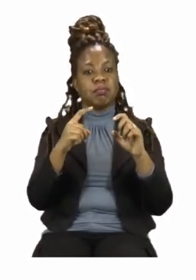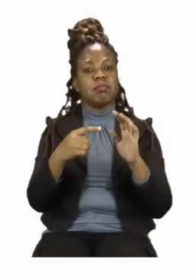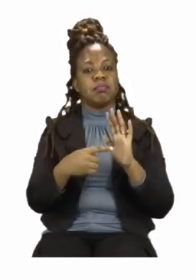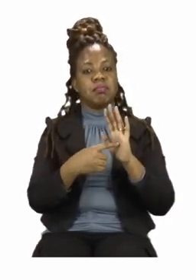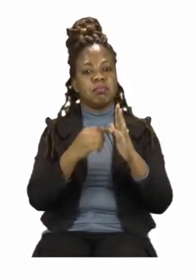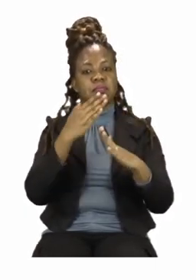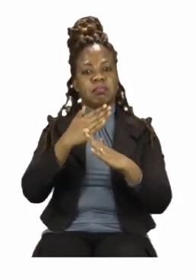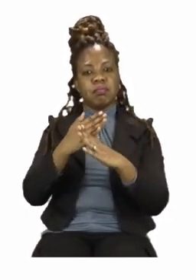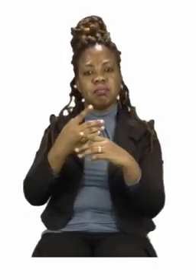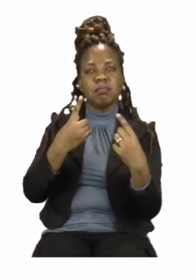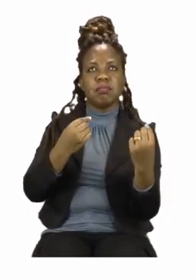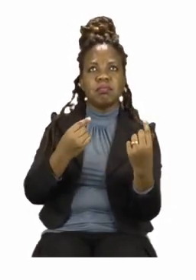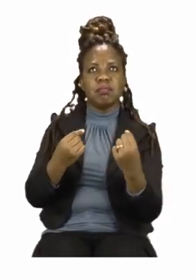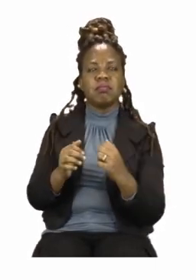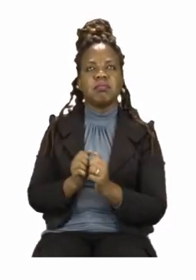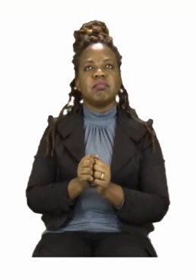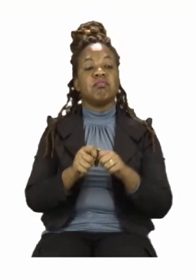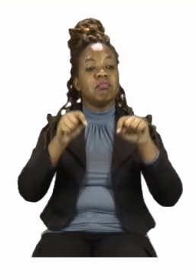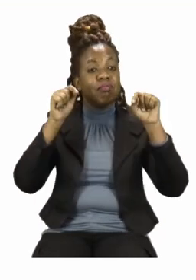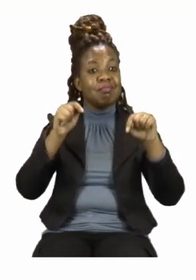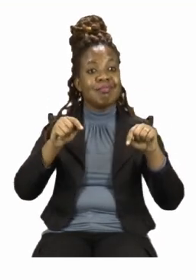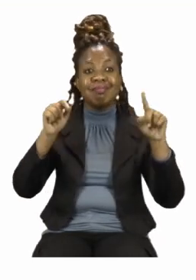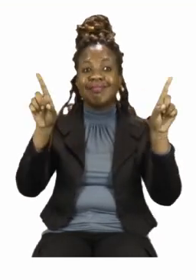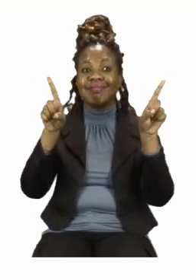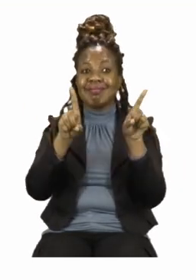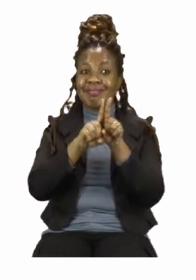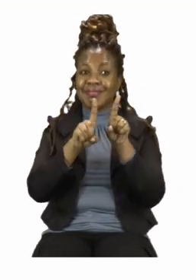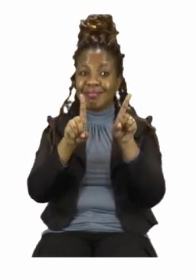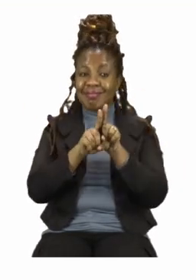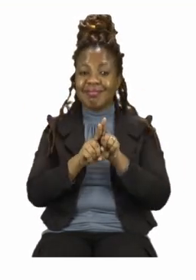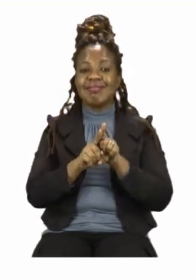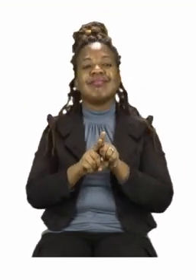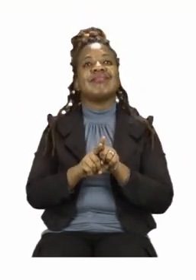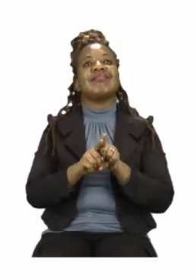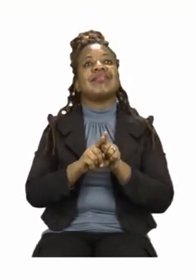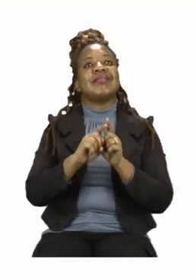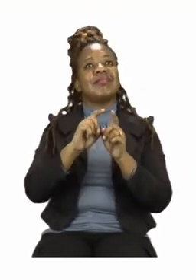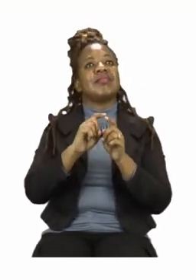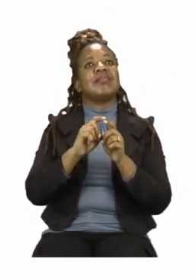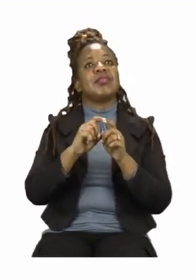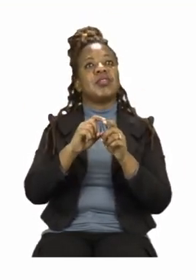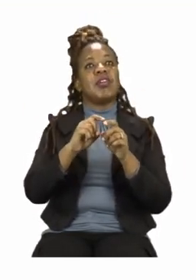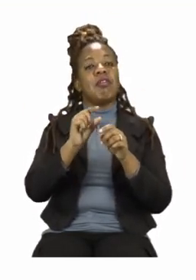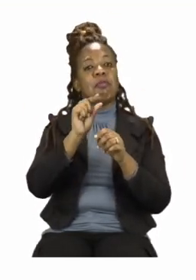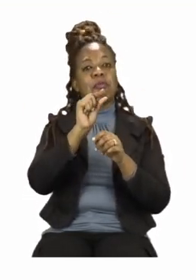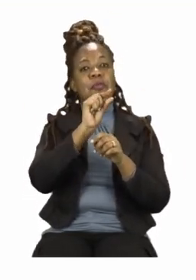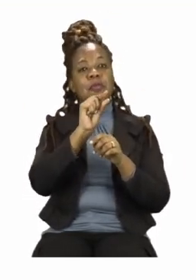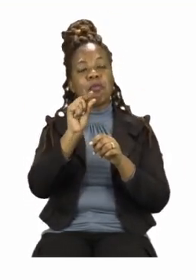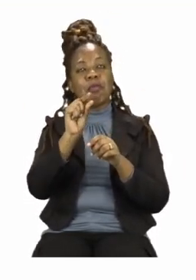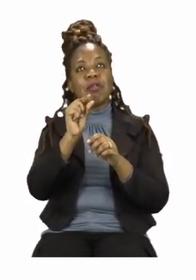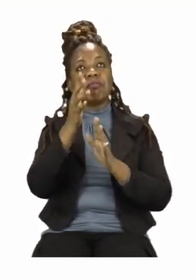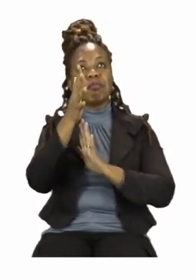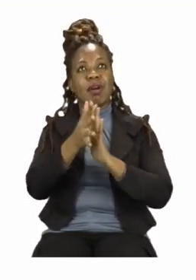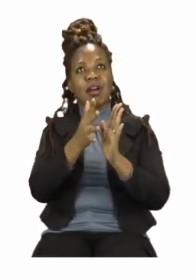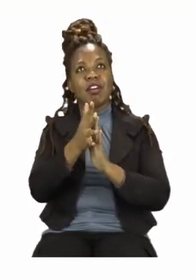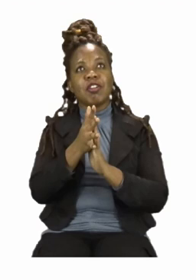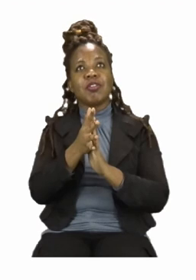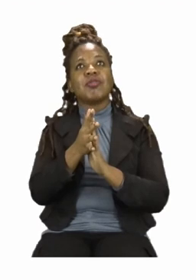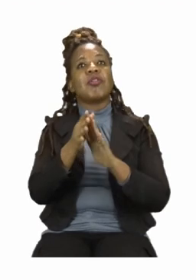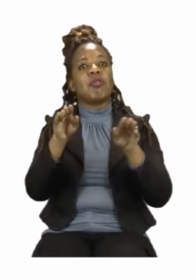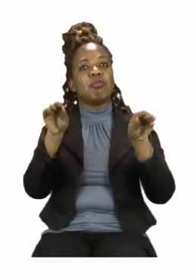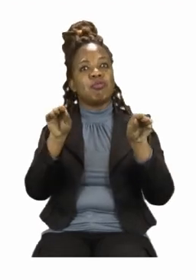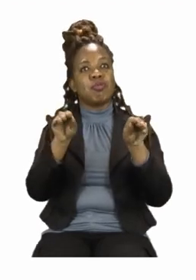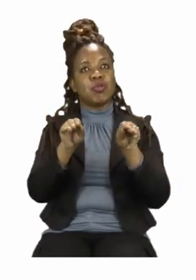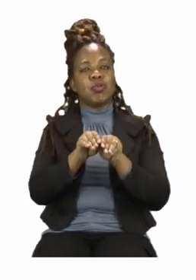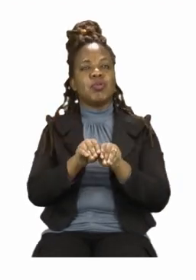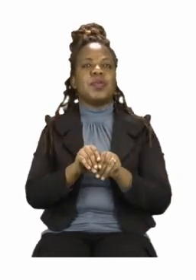to be actors. We're going to act out each and every verb we can see. So I'd like you to please